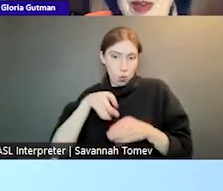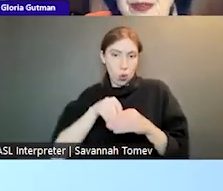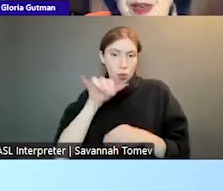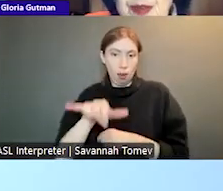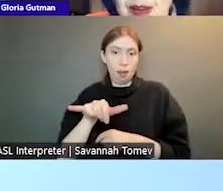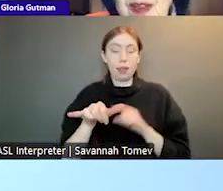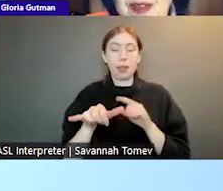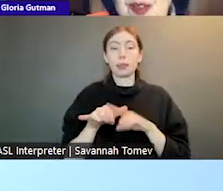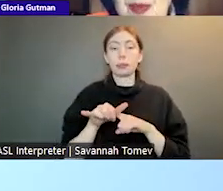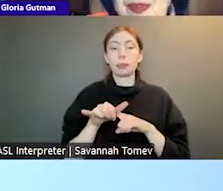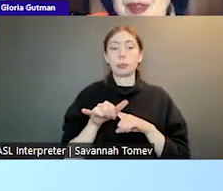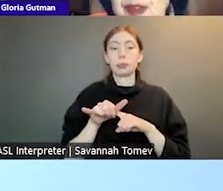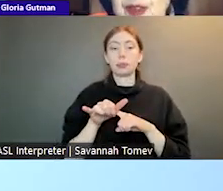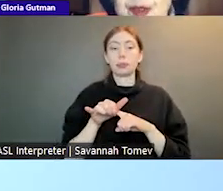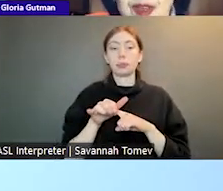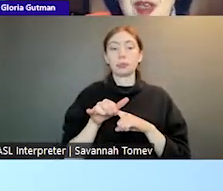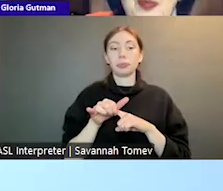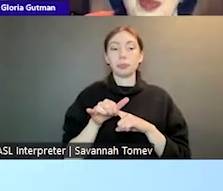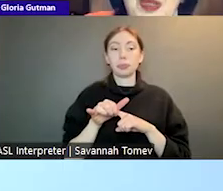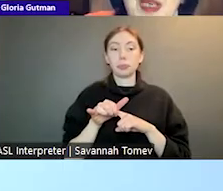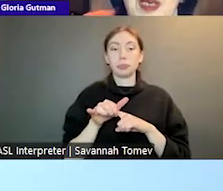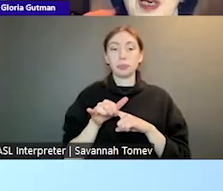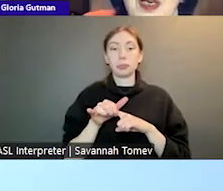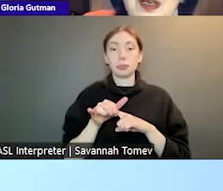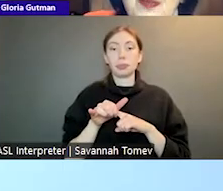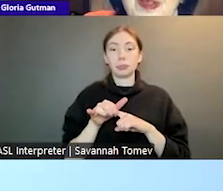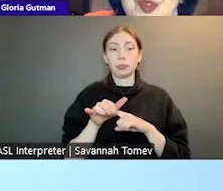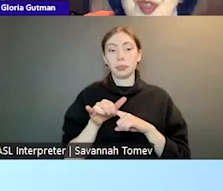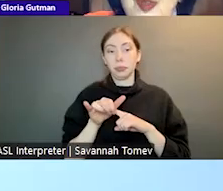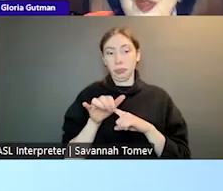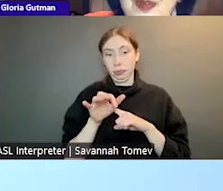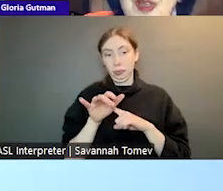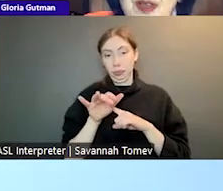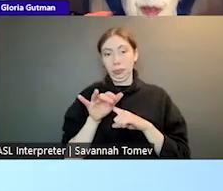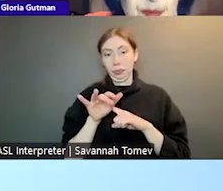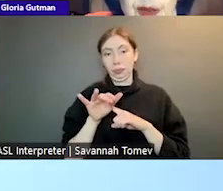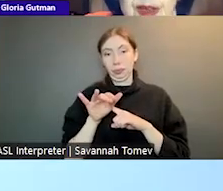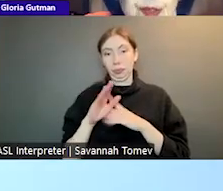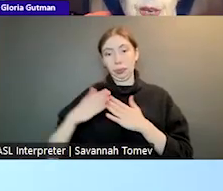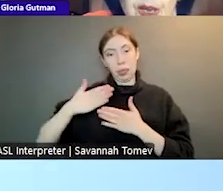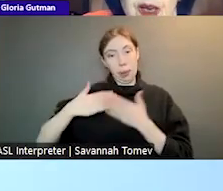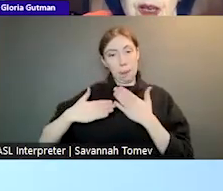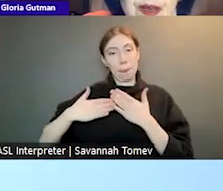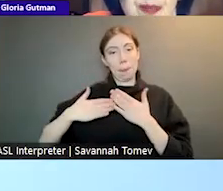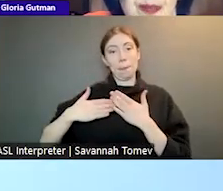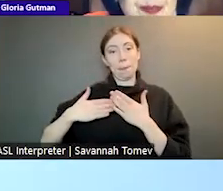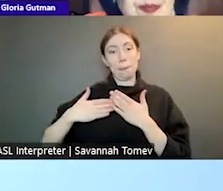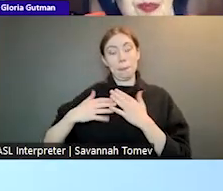crime and some of the things that can be considered and as